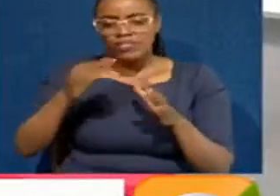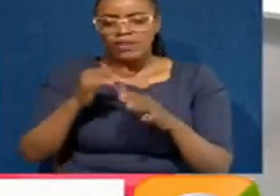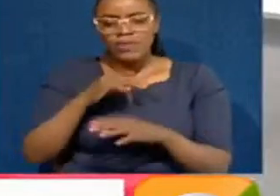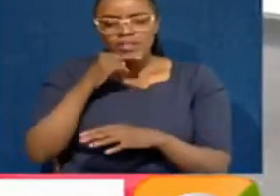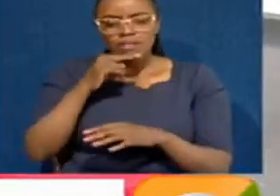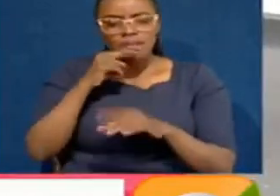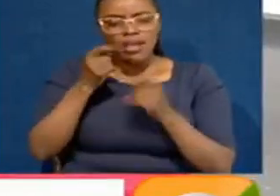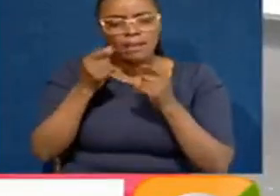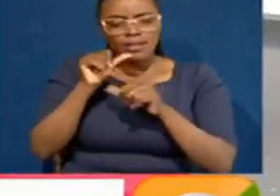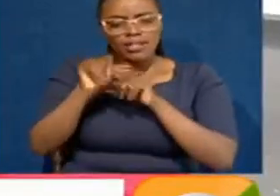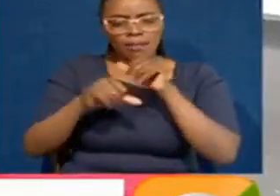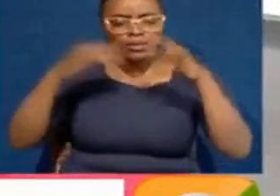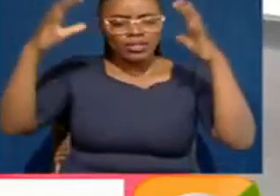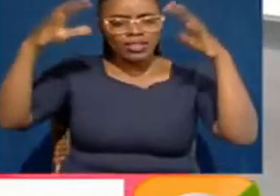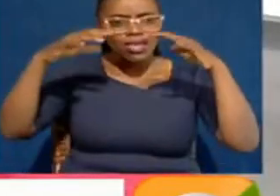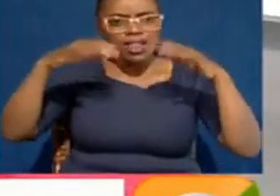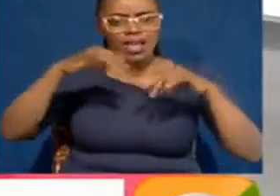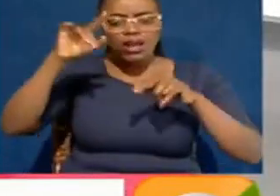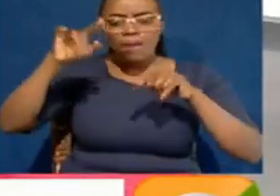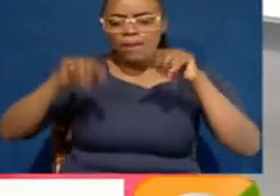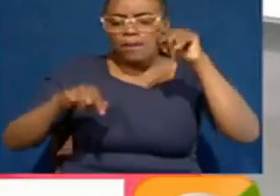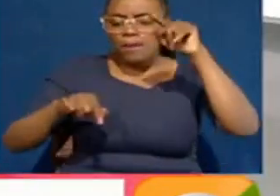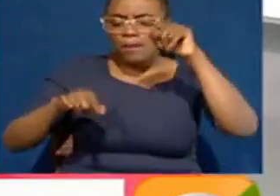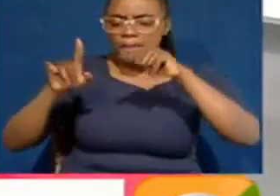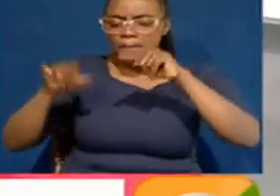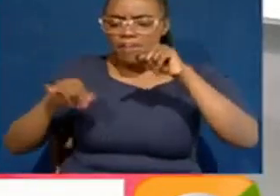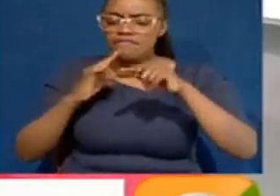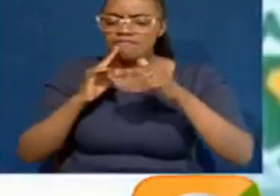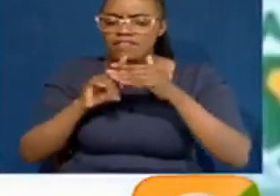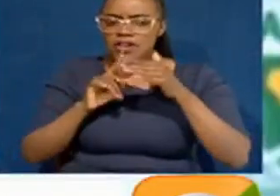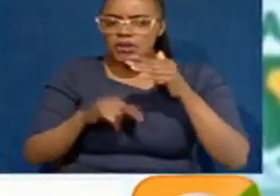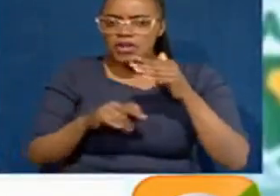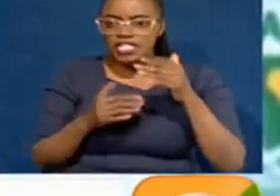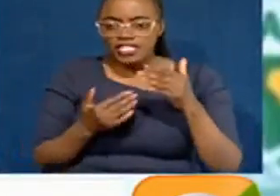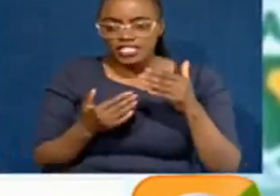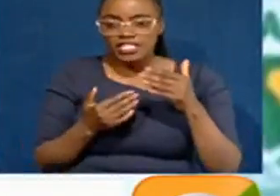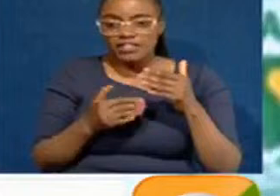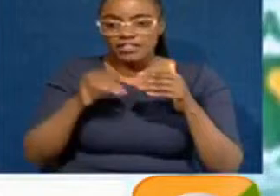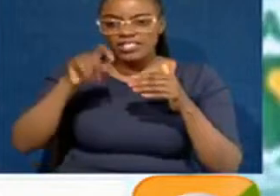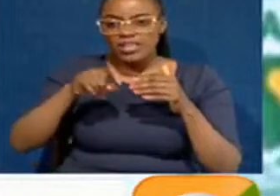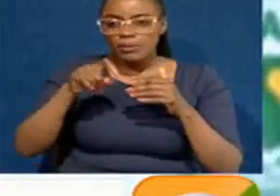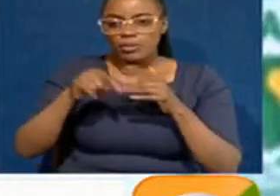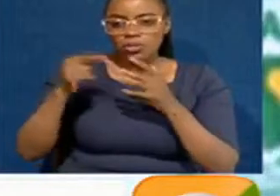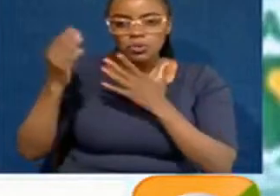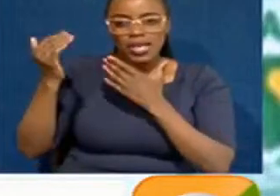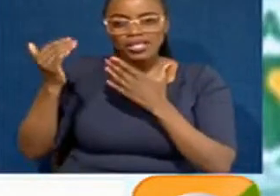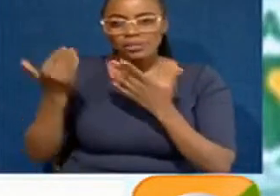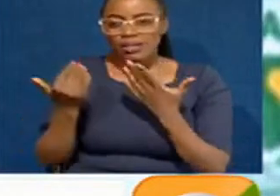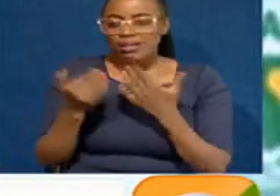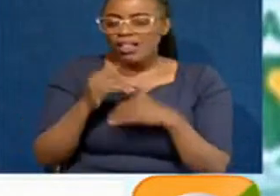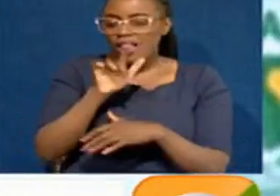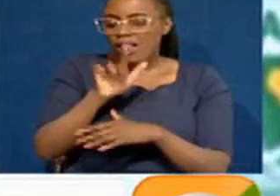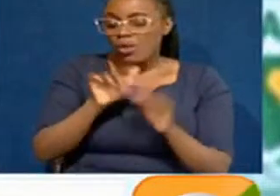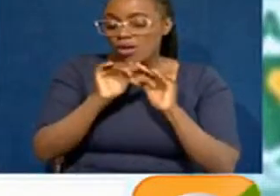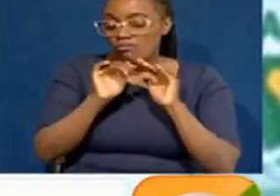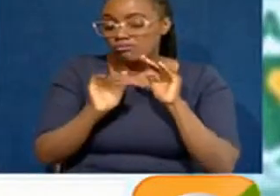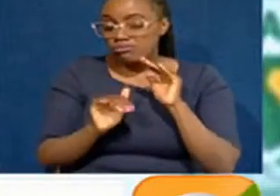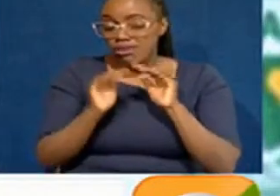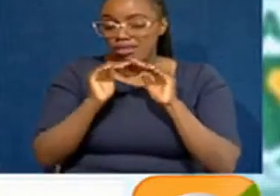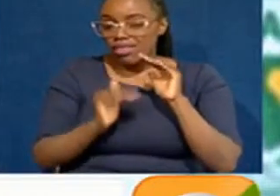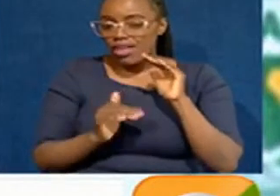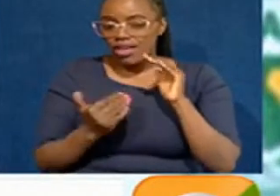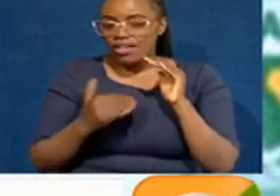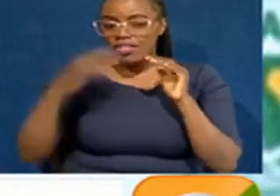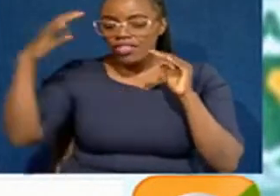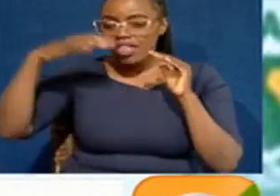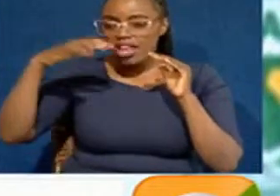about the rain patterns, because you say we should expect lower than